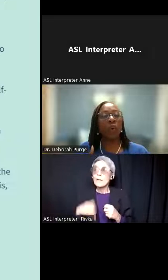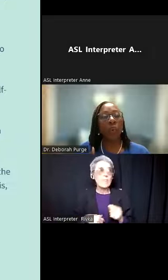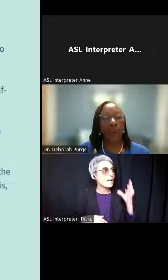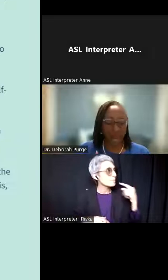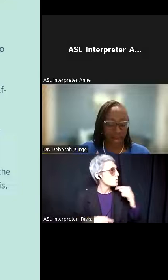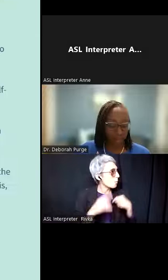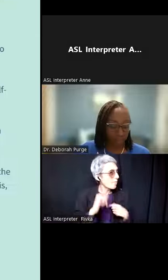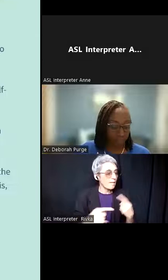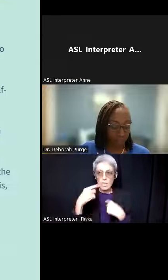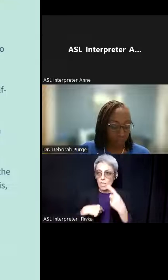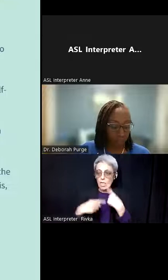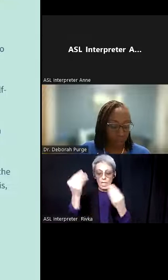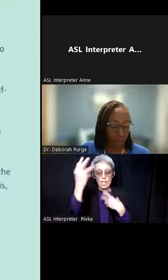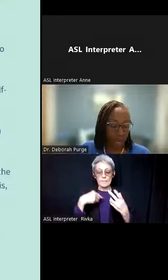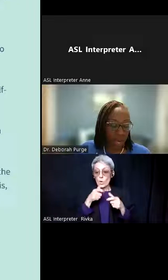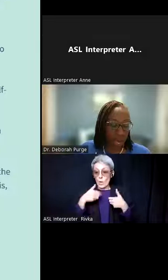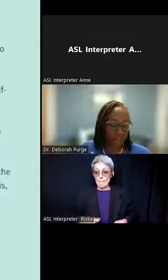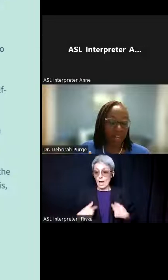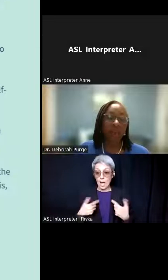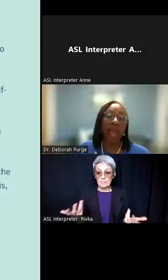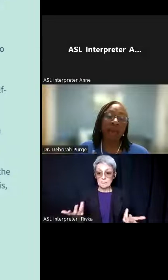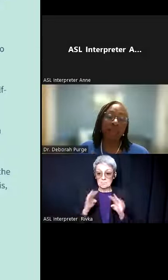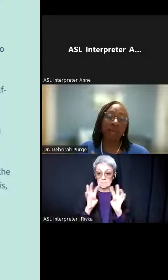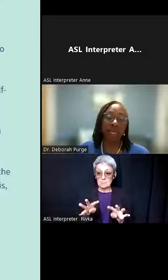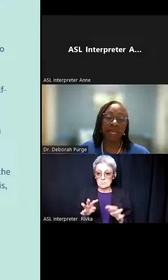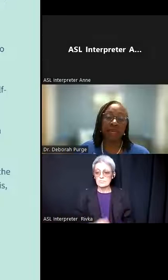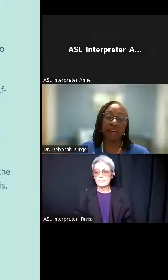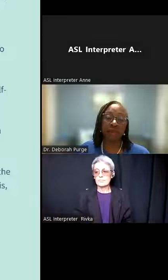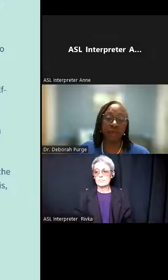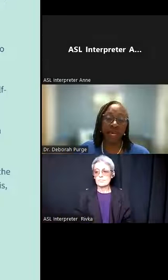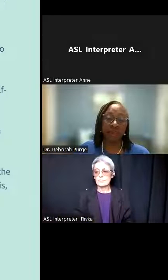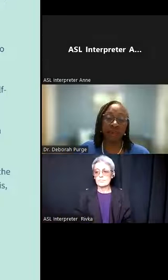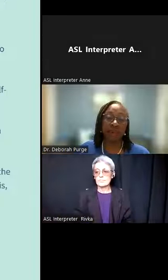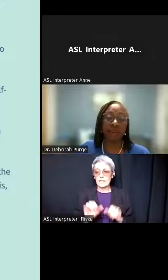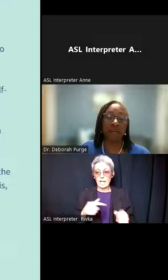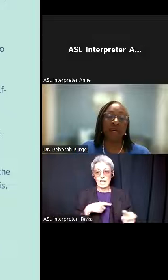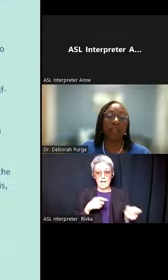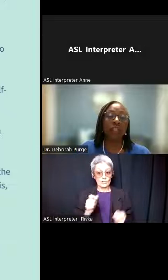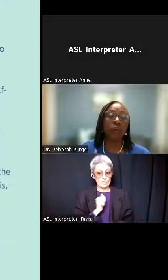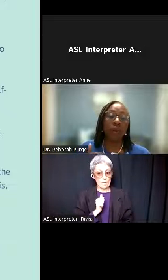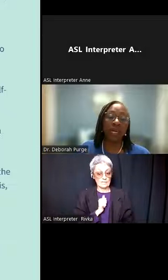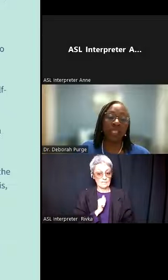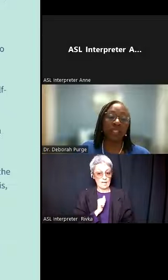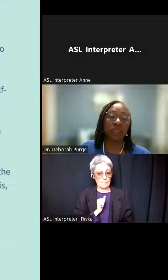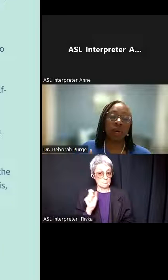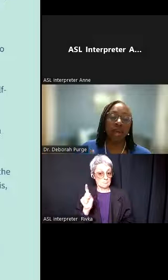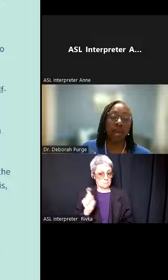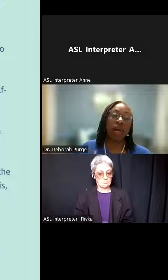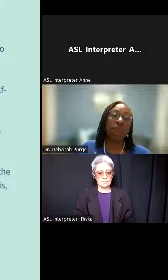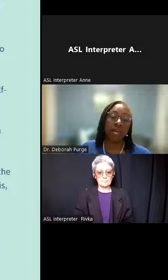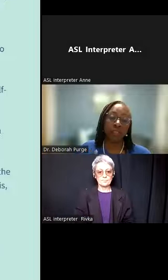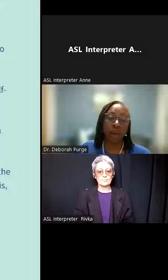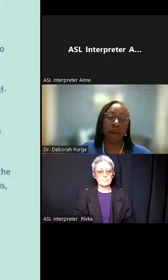But who am I? And then do I have the ability to control myself? So relational